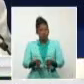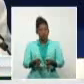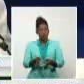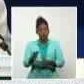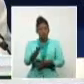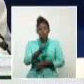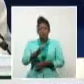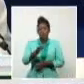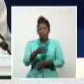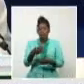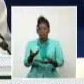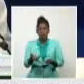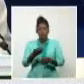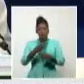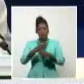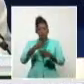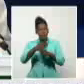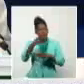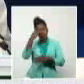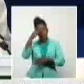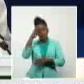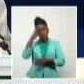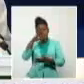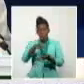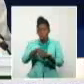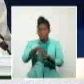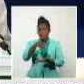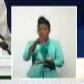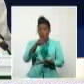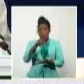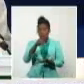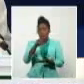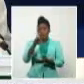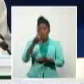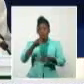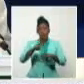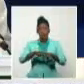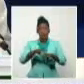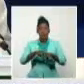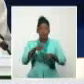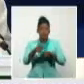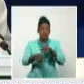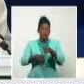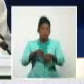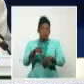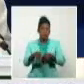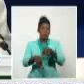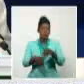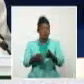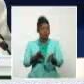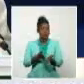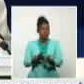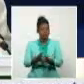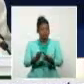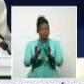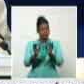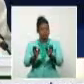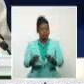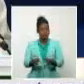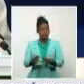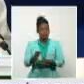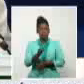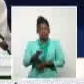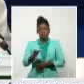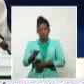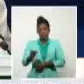almost the same number of foreigners staying in rental houses, de La Habana 948 staying in the same municipalities